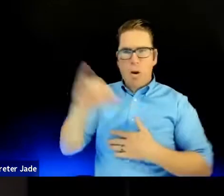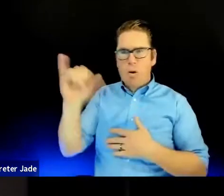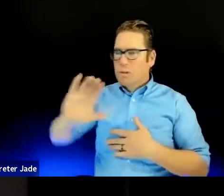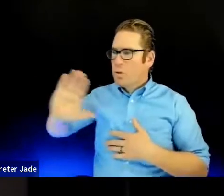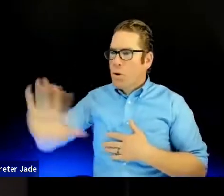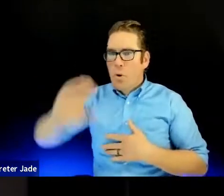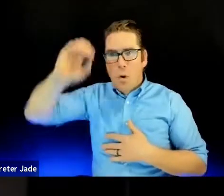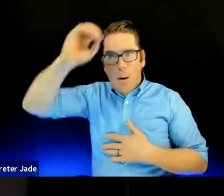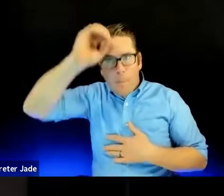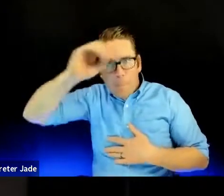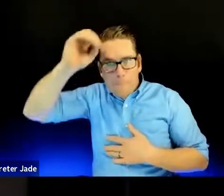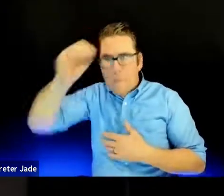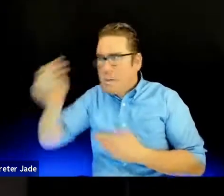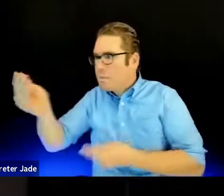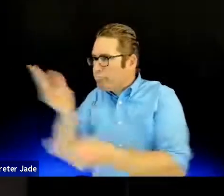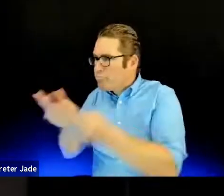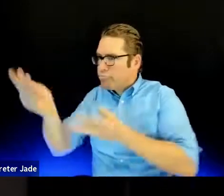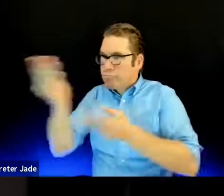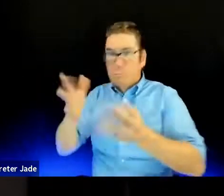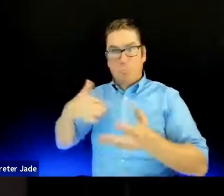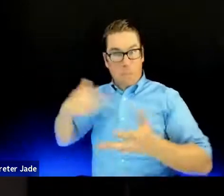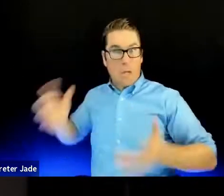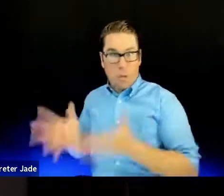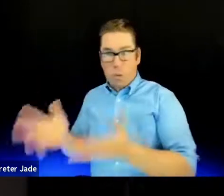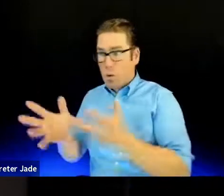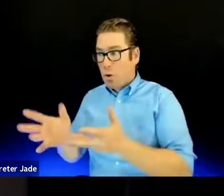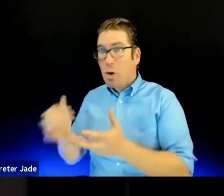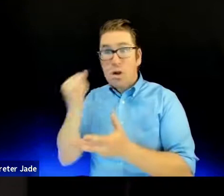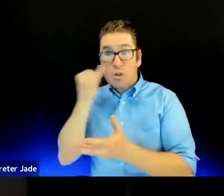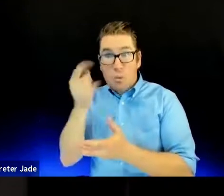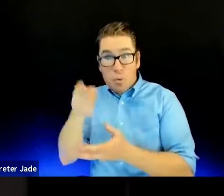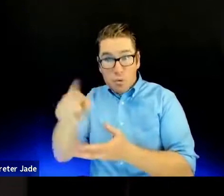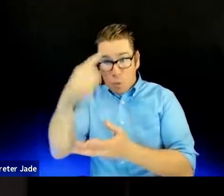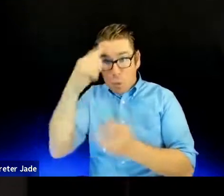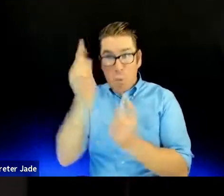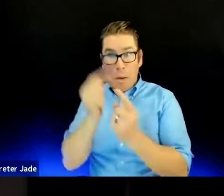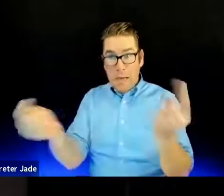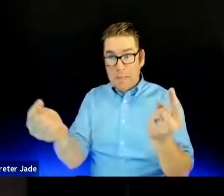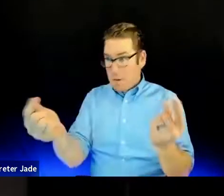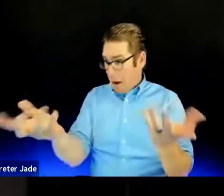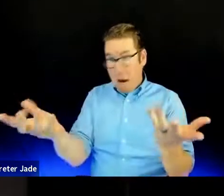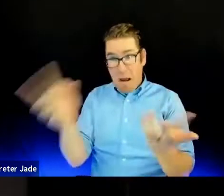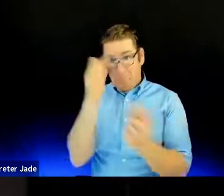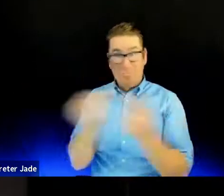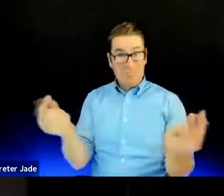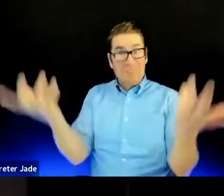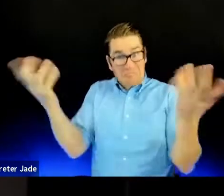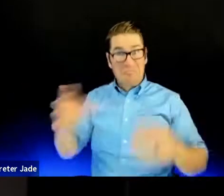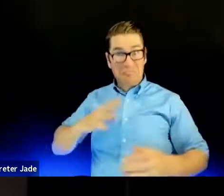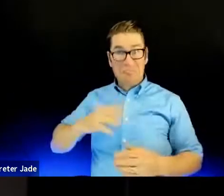It makes the class more interesting. If you disagree with me, you disagree with me. So I enjoy that part of it.